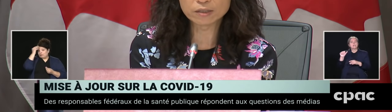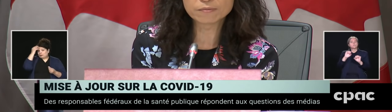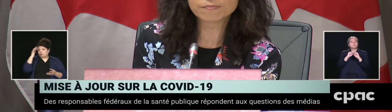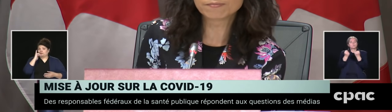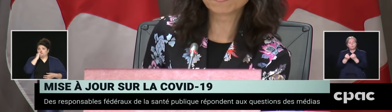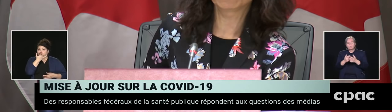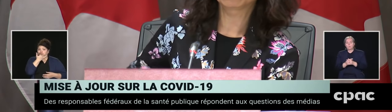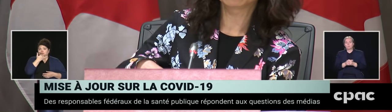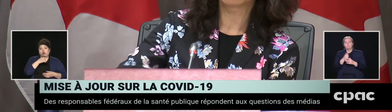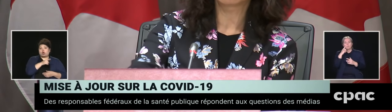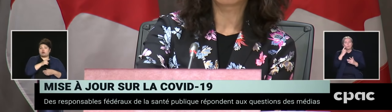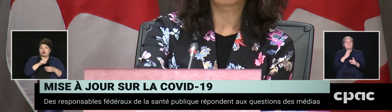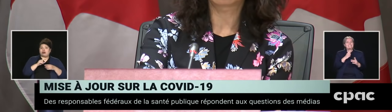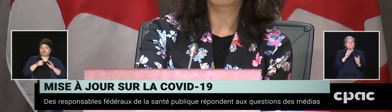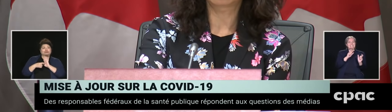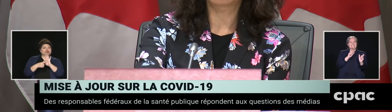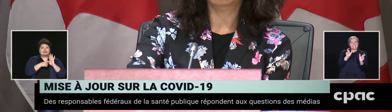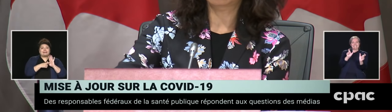will continue.